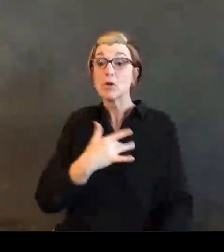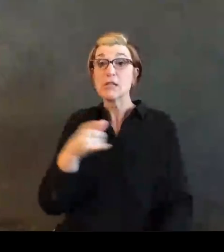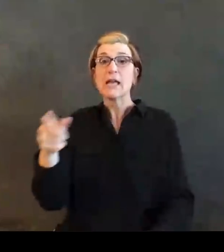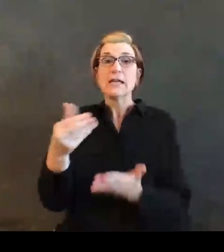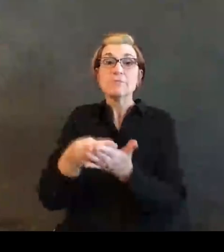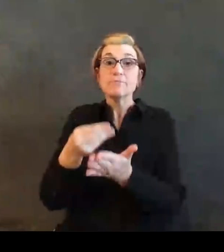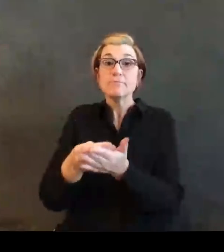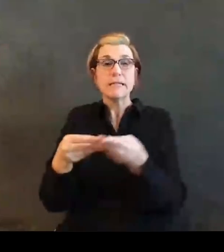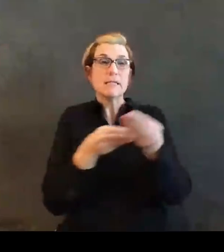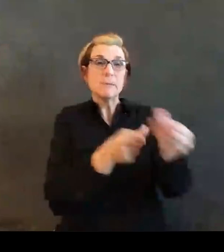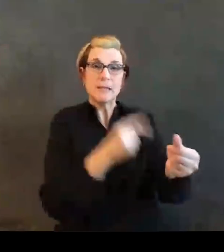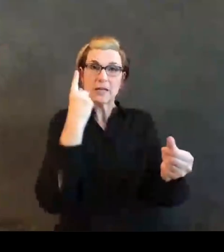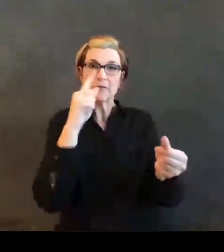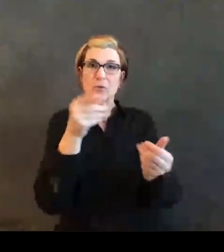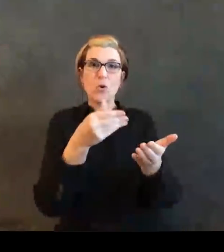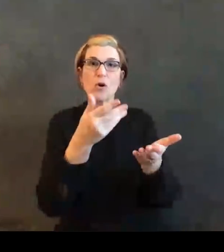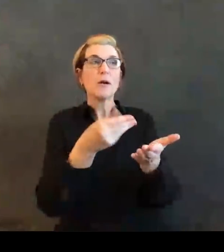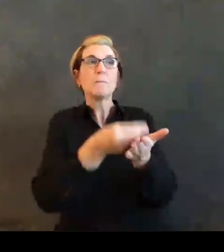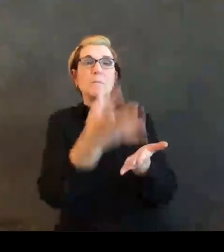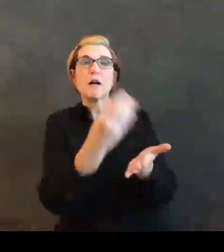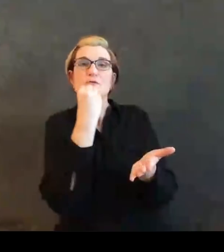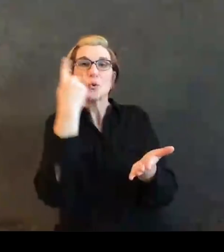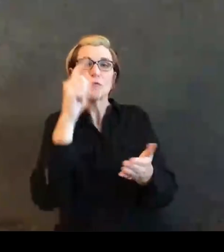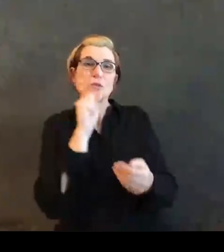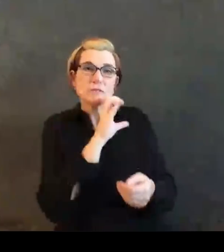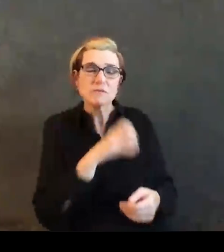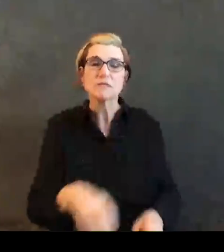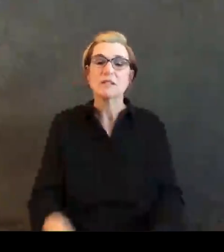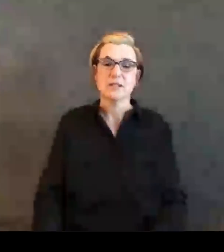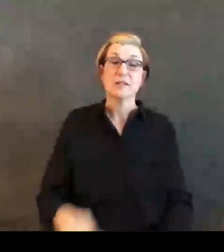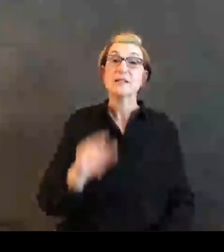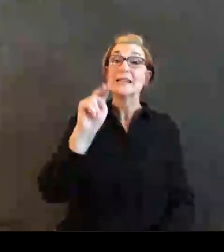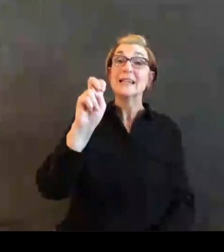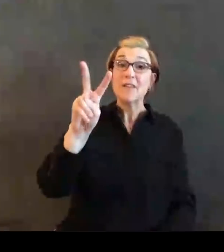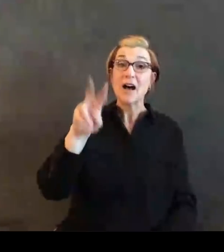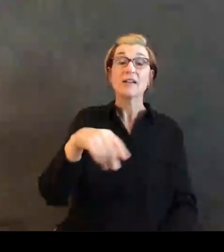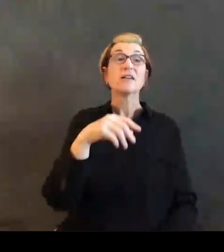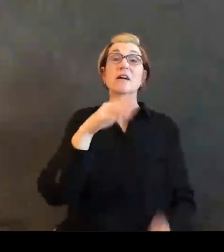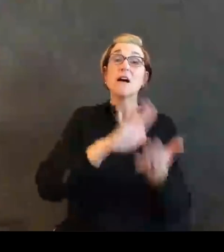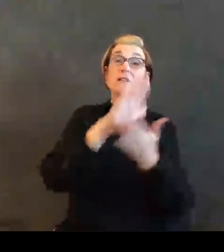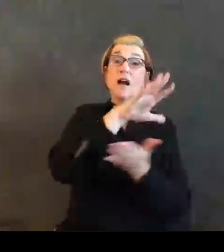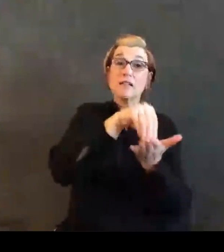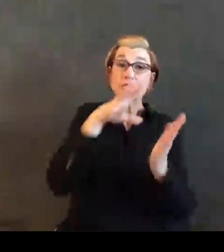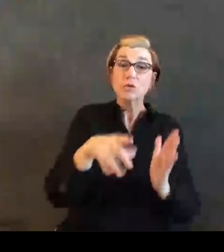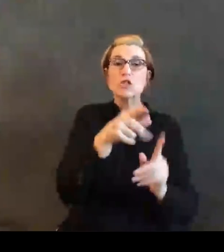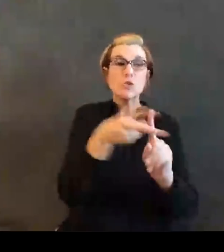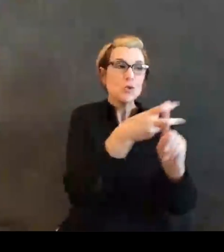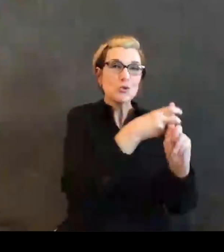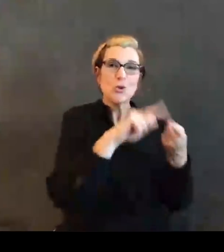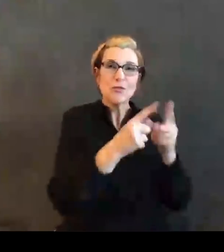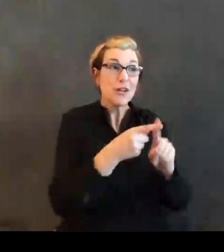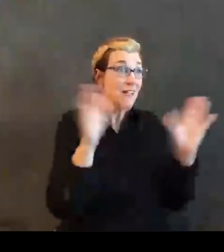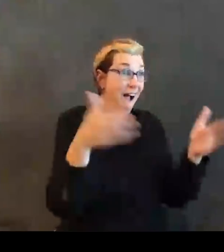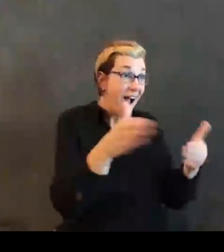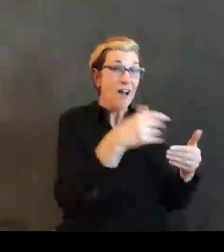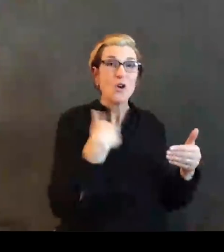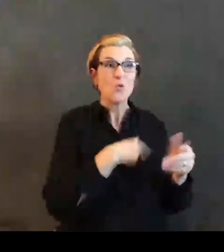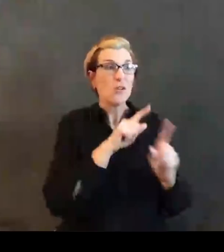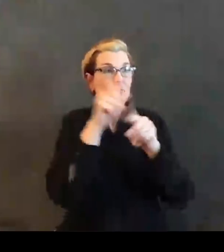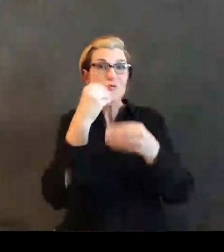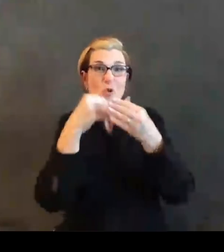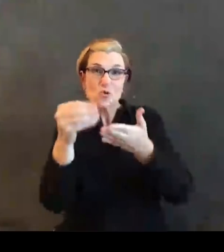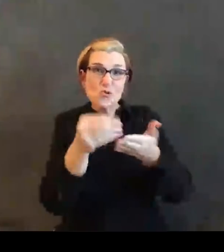Nevada, a college student recruited 90 of her friends to help deliver groceries and supplies to the most vulnerable. This